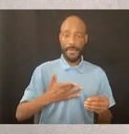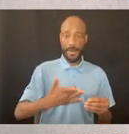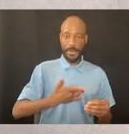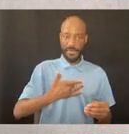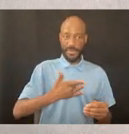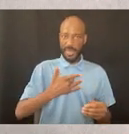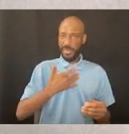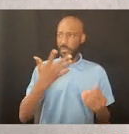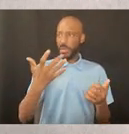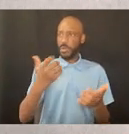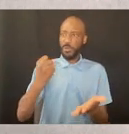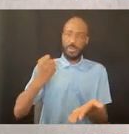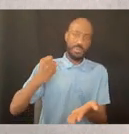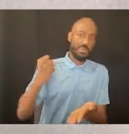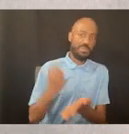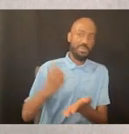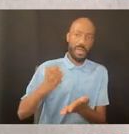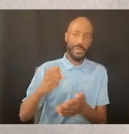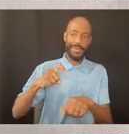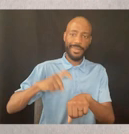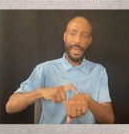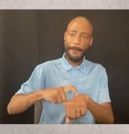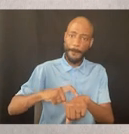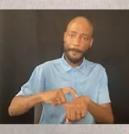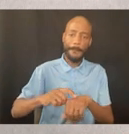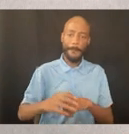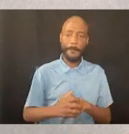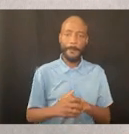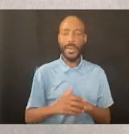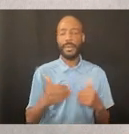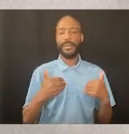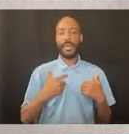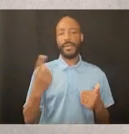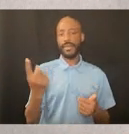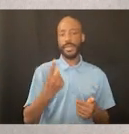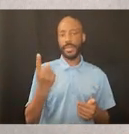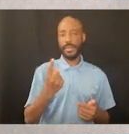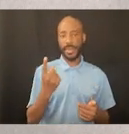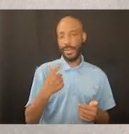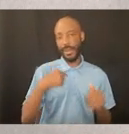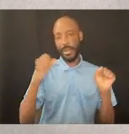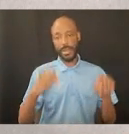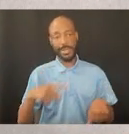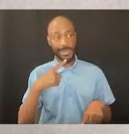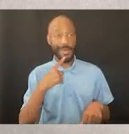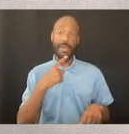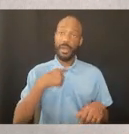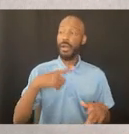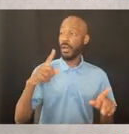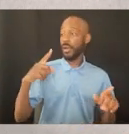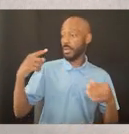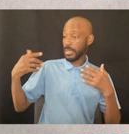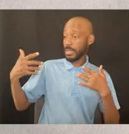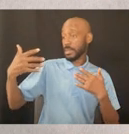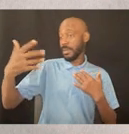time and wanting to have something that I could say I had done something every